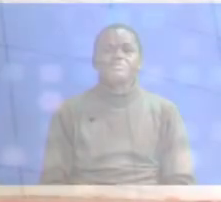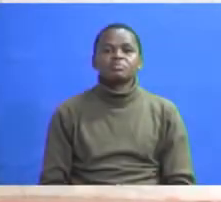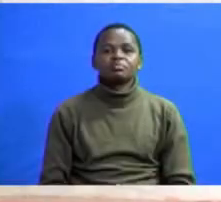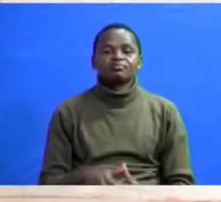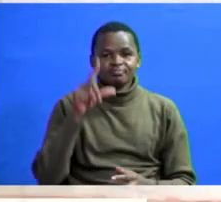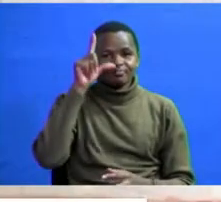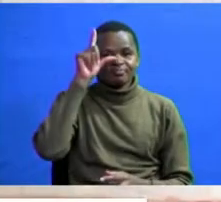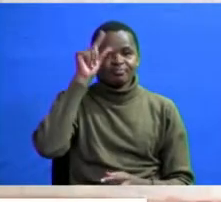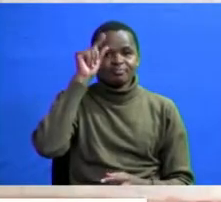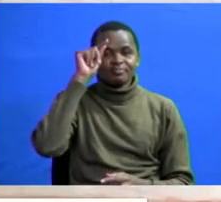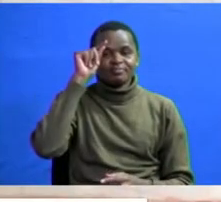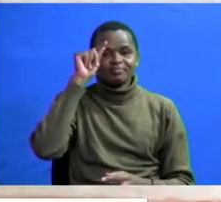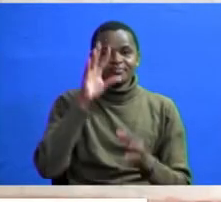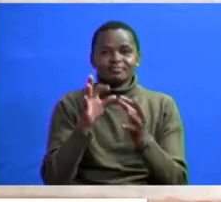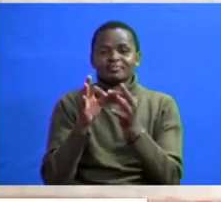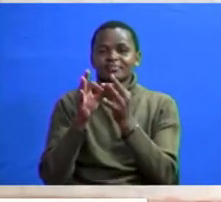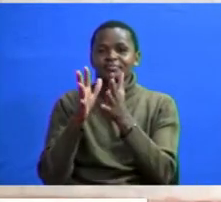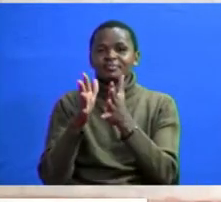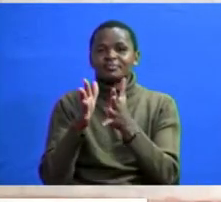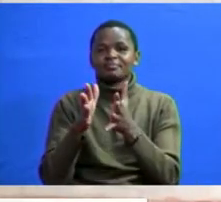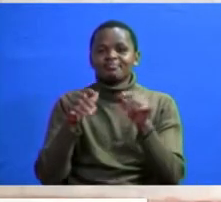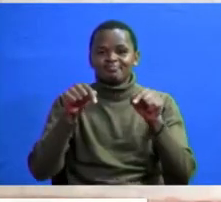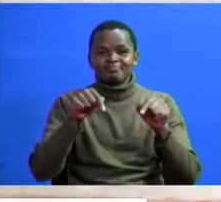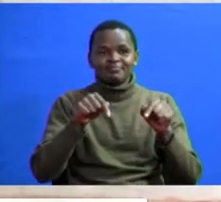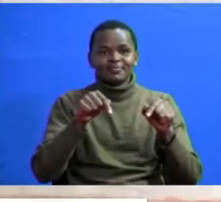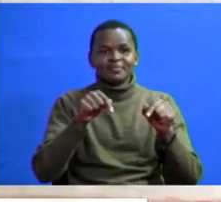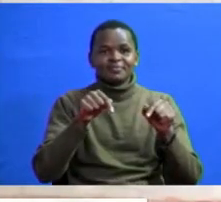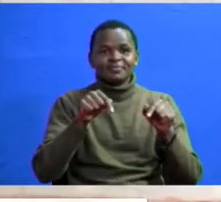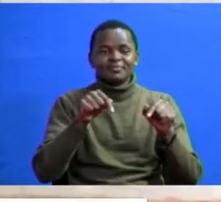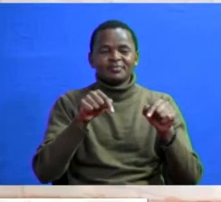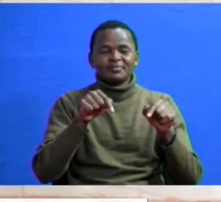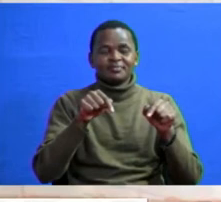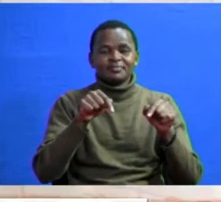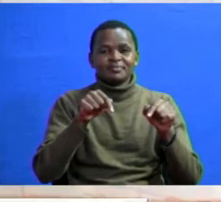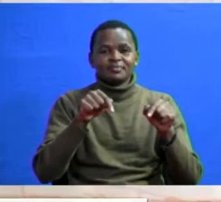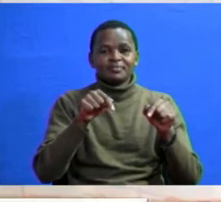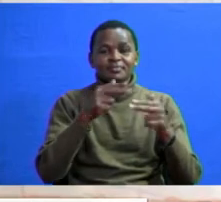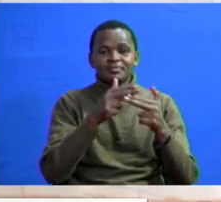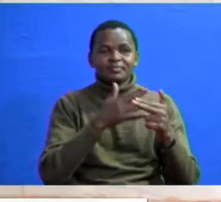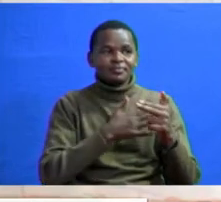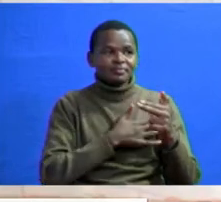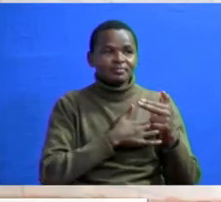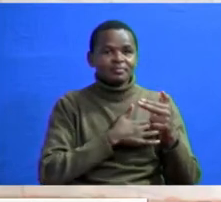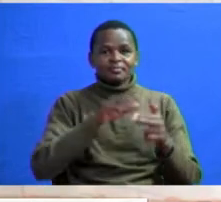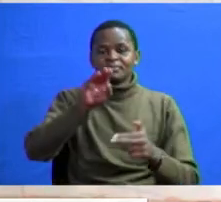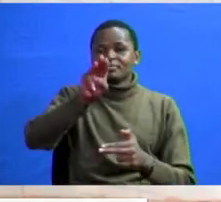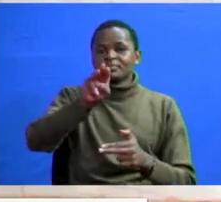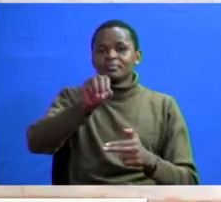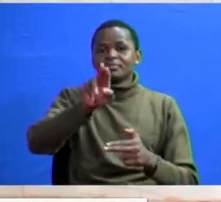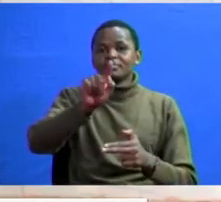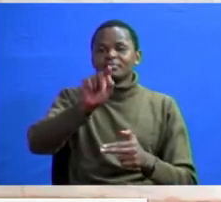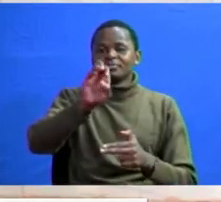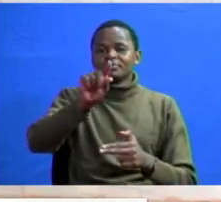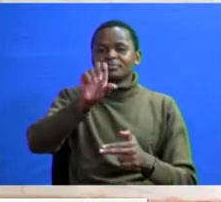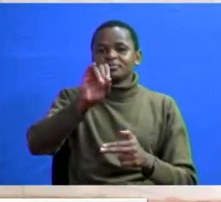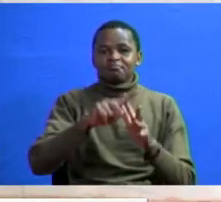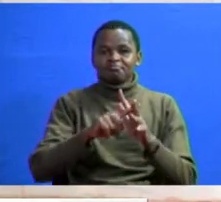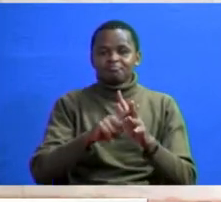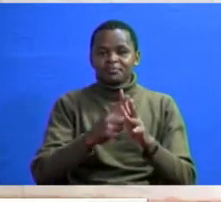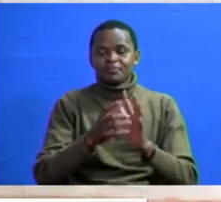Moses Gitonga joins us as a sign language interpreter for tonight. And as your anchor, I am MUTEGI K. Martin. Let's get